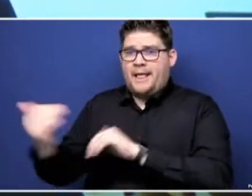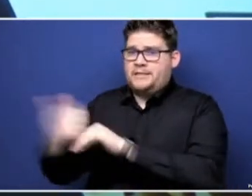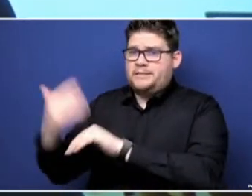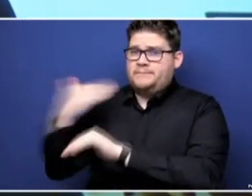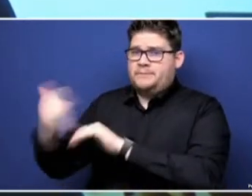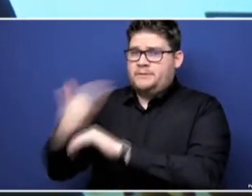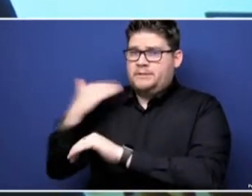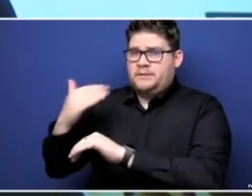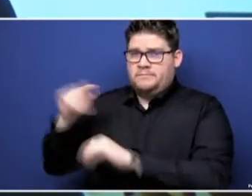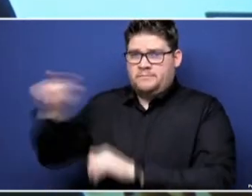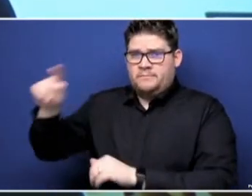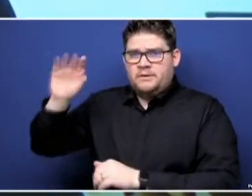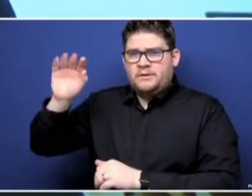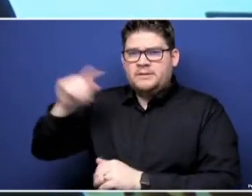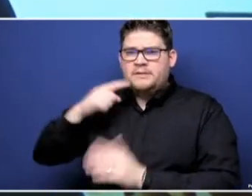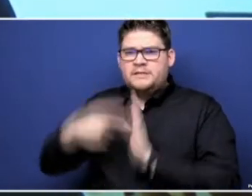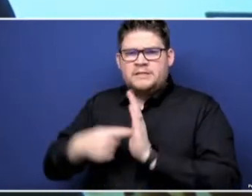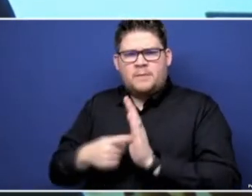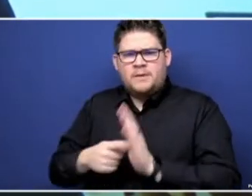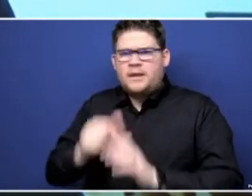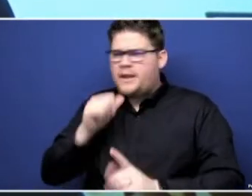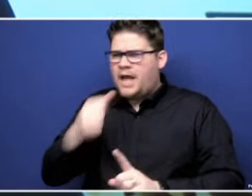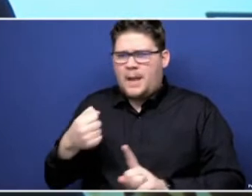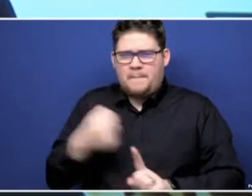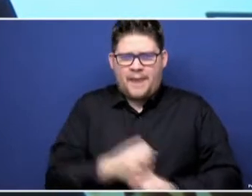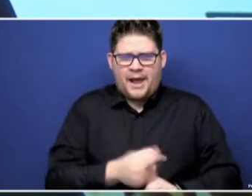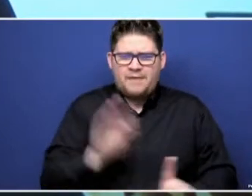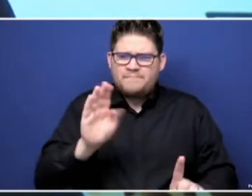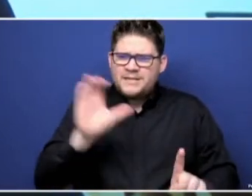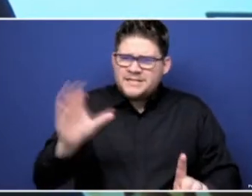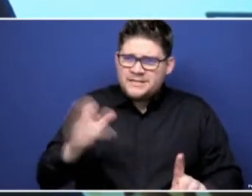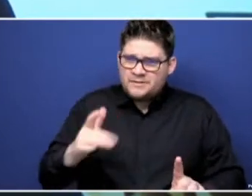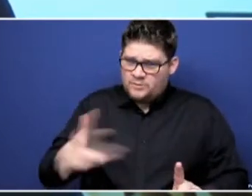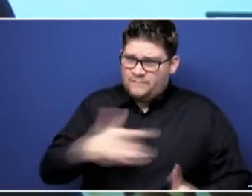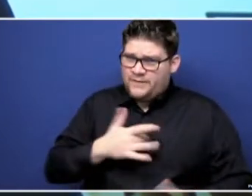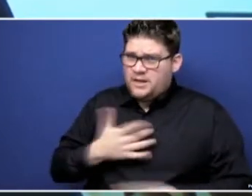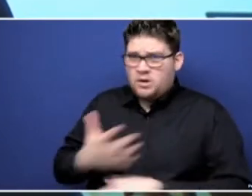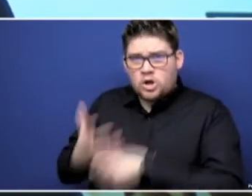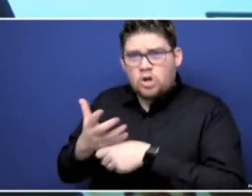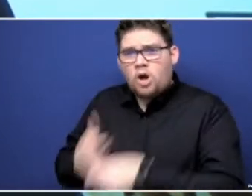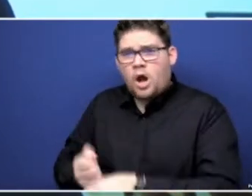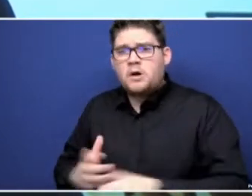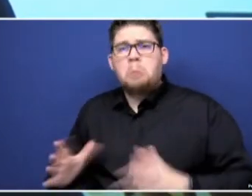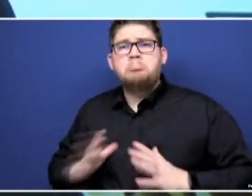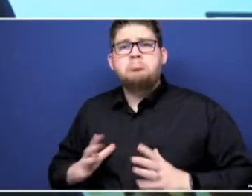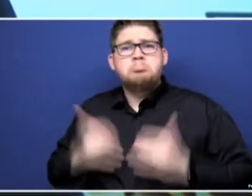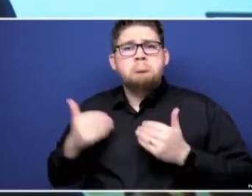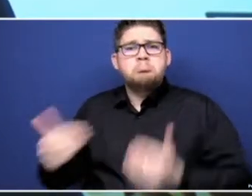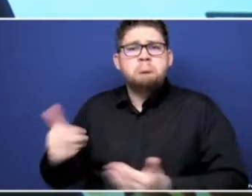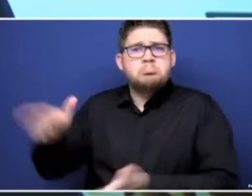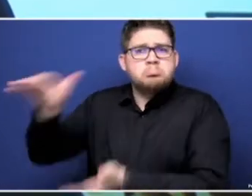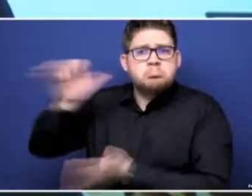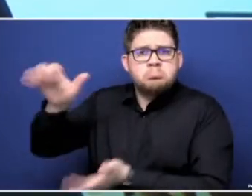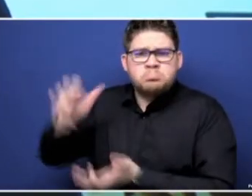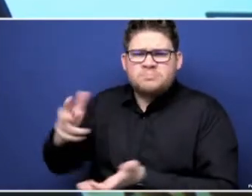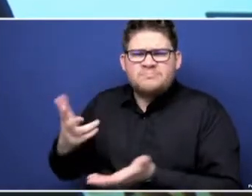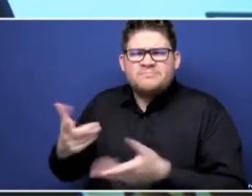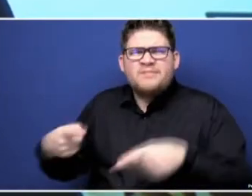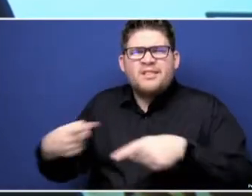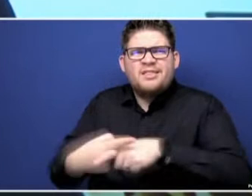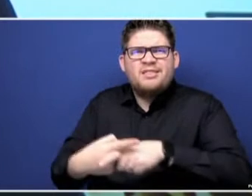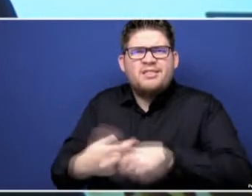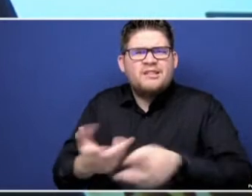far is that the federal government is very clear with us when they can reassure us, and when they have